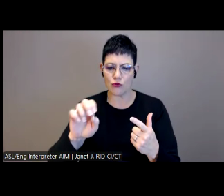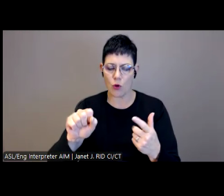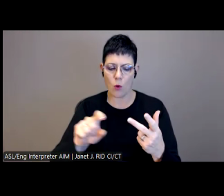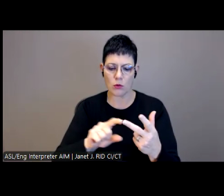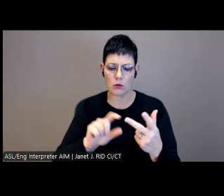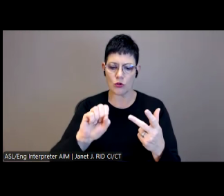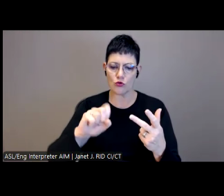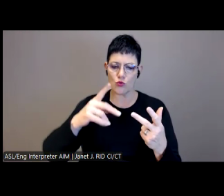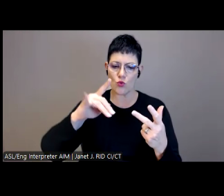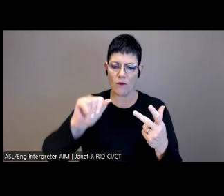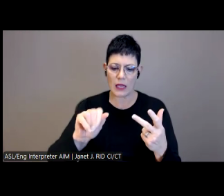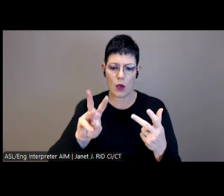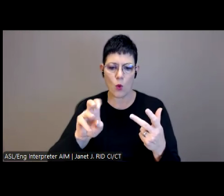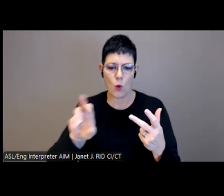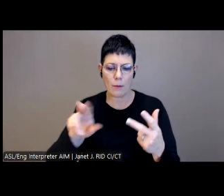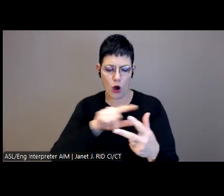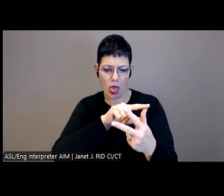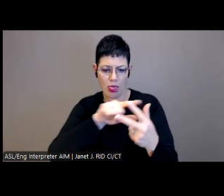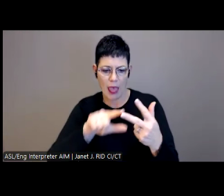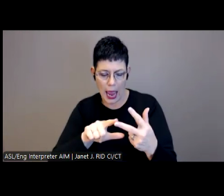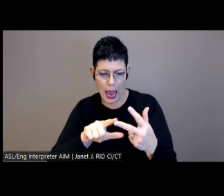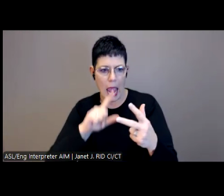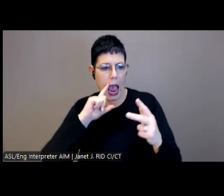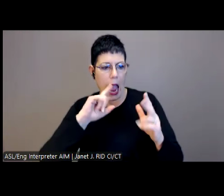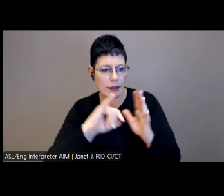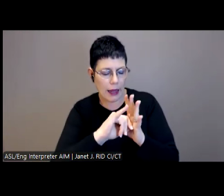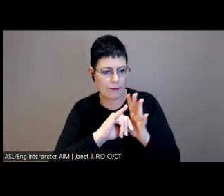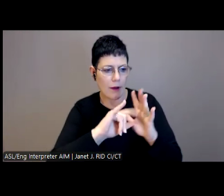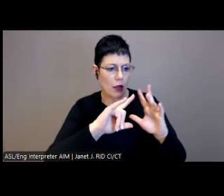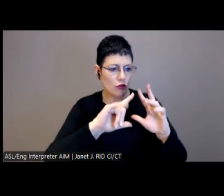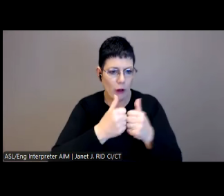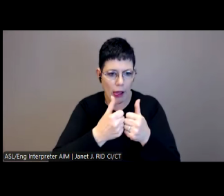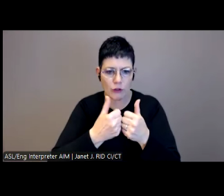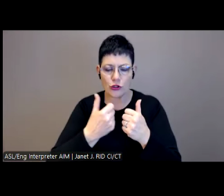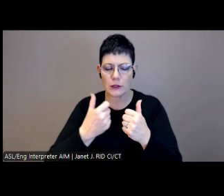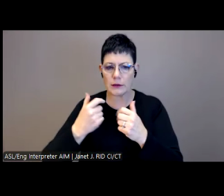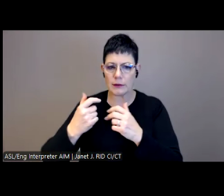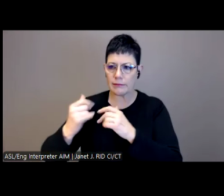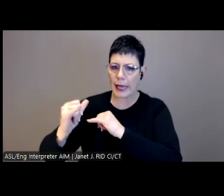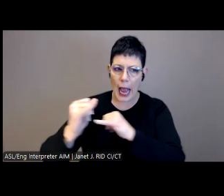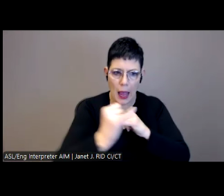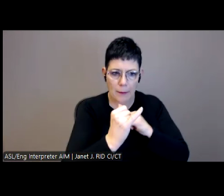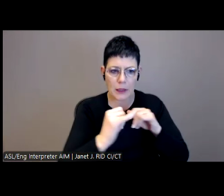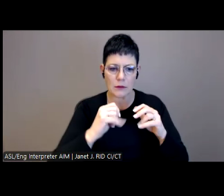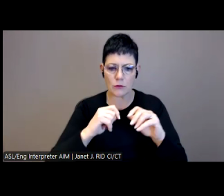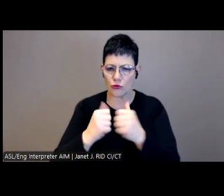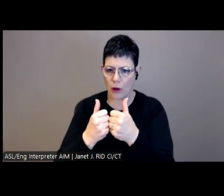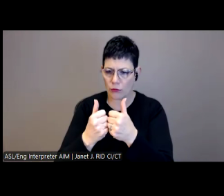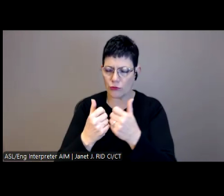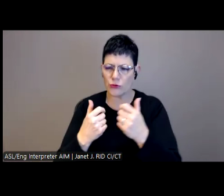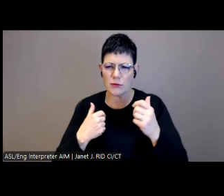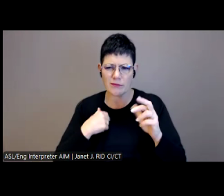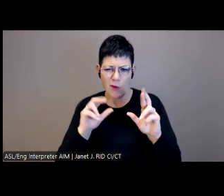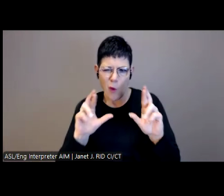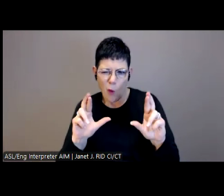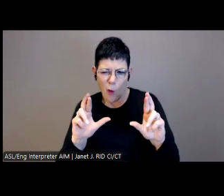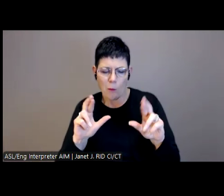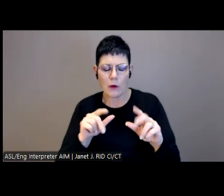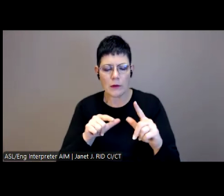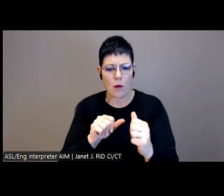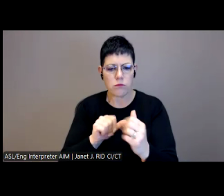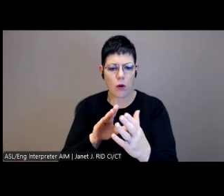real-world insights, identify common challenges, and we hope that these